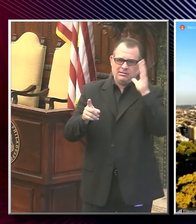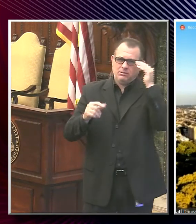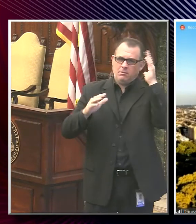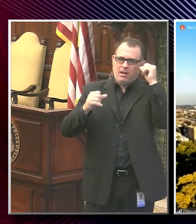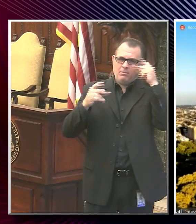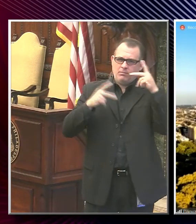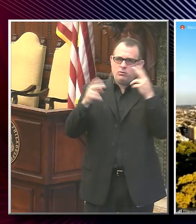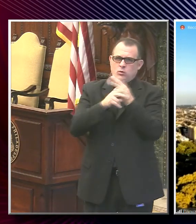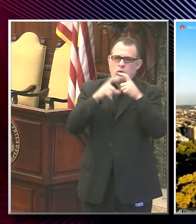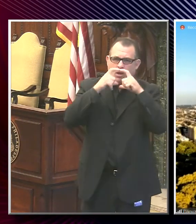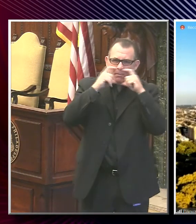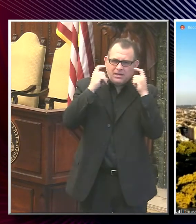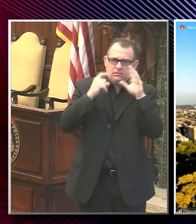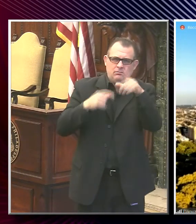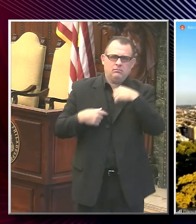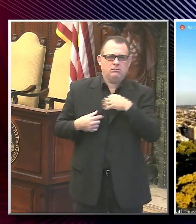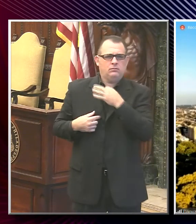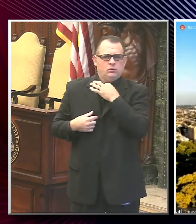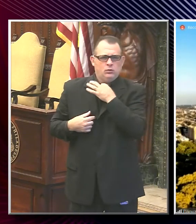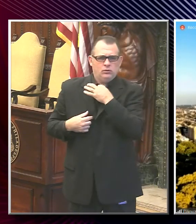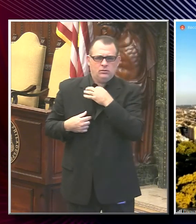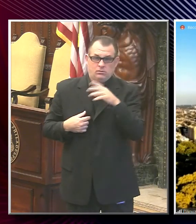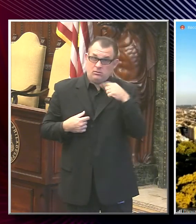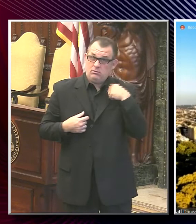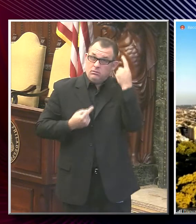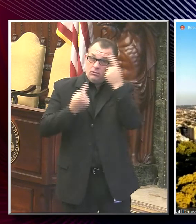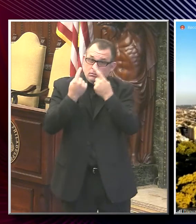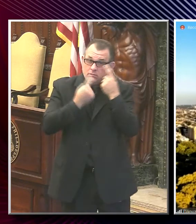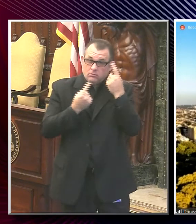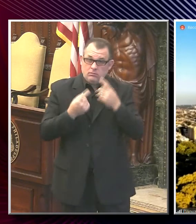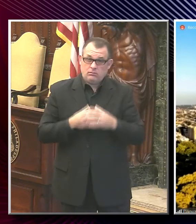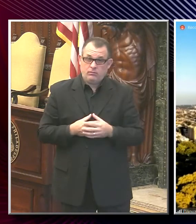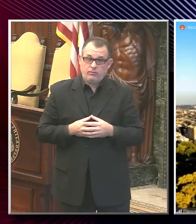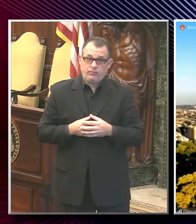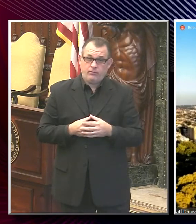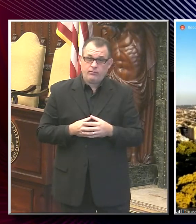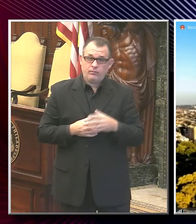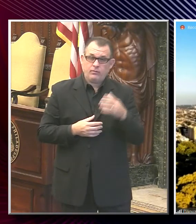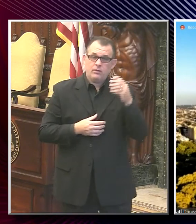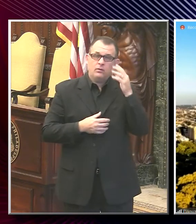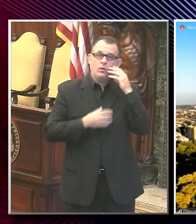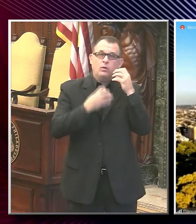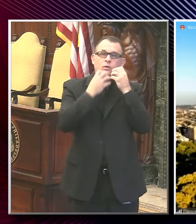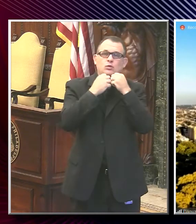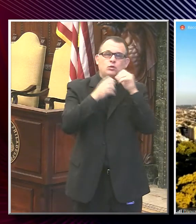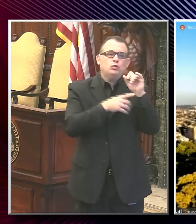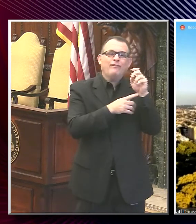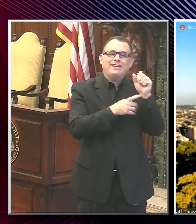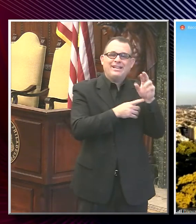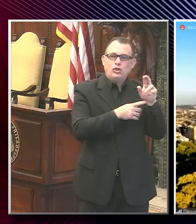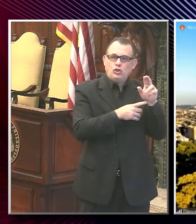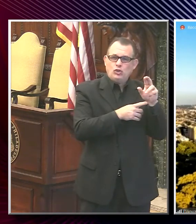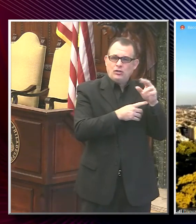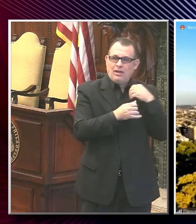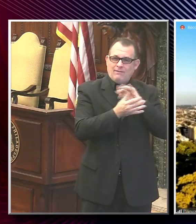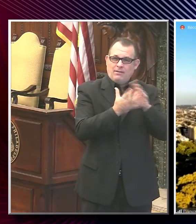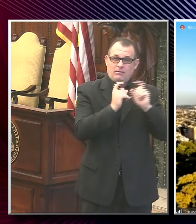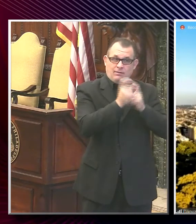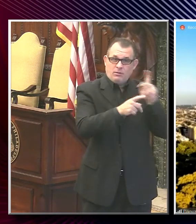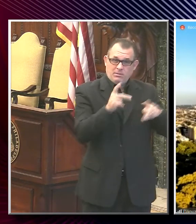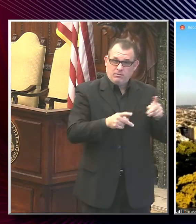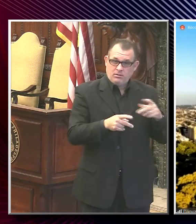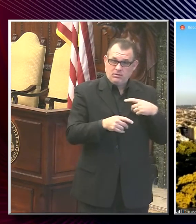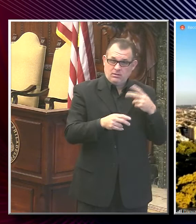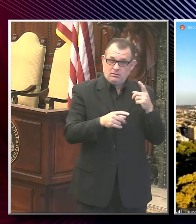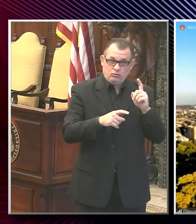them, but I'm kind of wondering, like, should we just consider them a souvenir? Like if I go out, I have a couple that I was going to give to people, but should I not